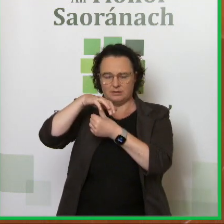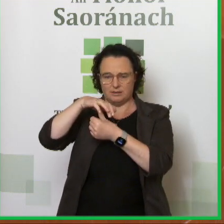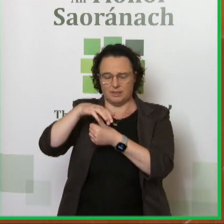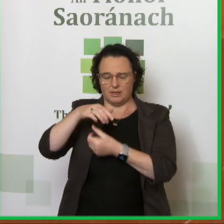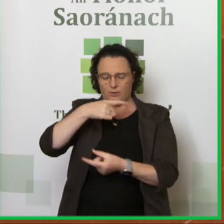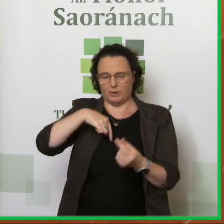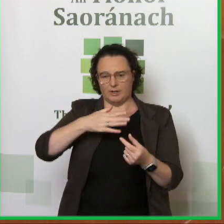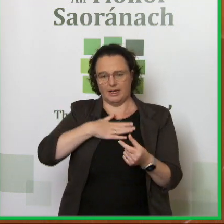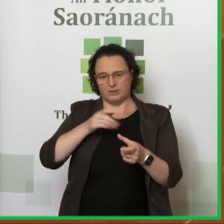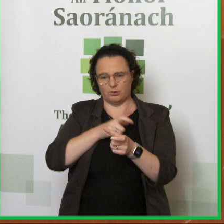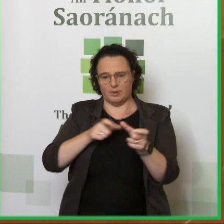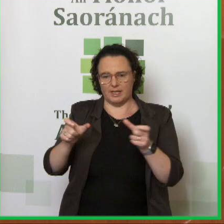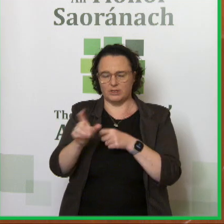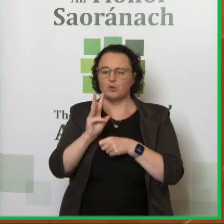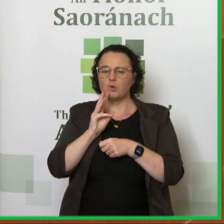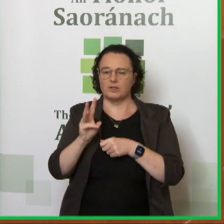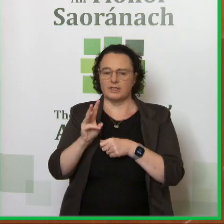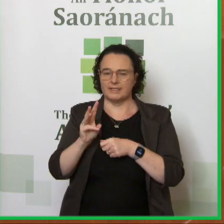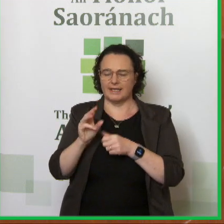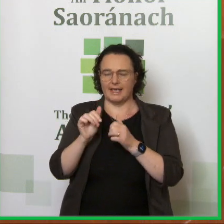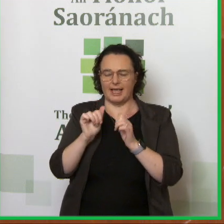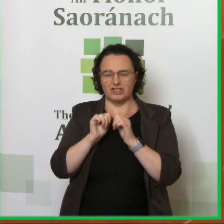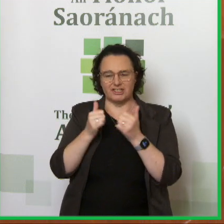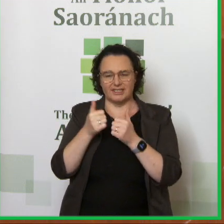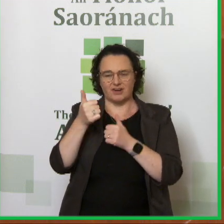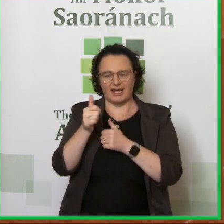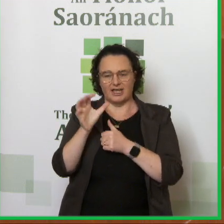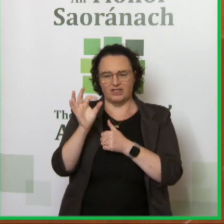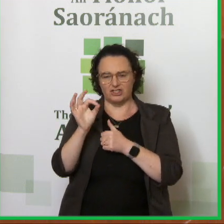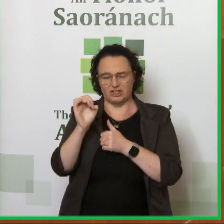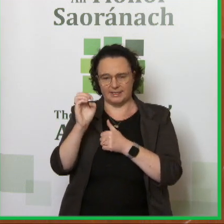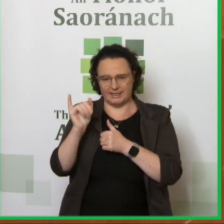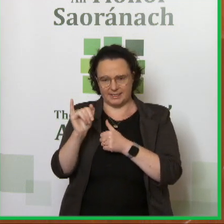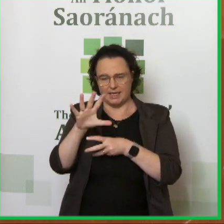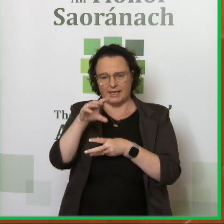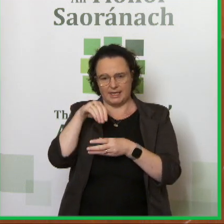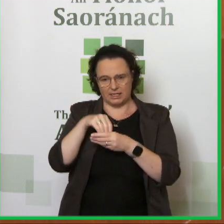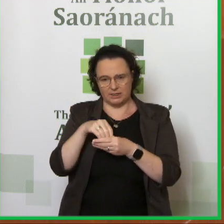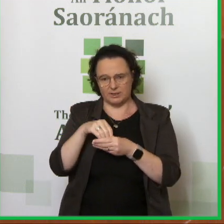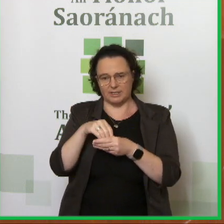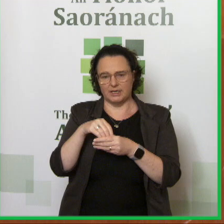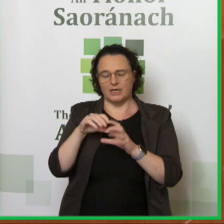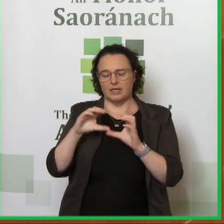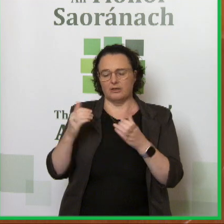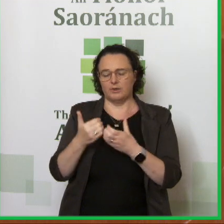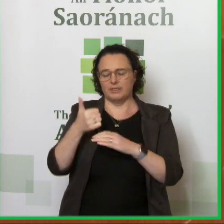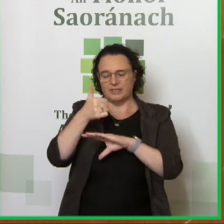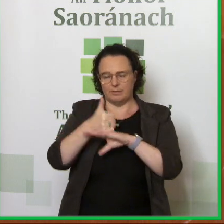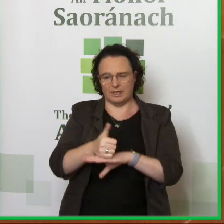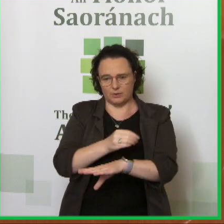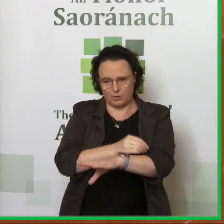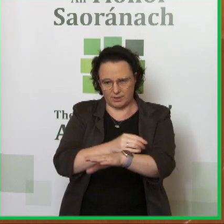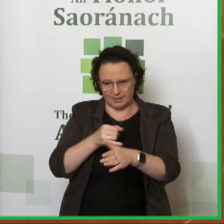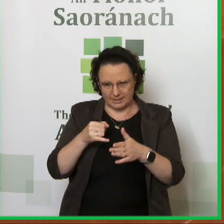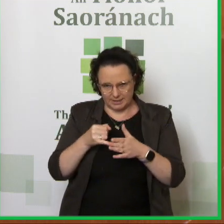would like to replace authorities with agencies, including community-based organisations.